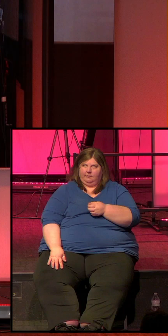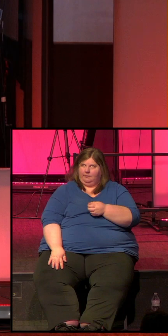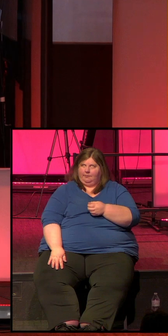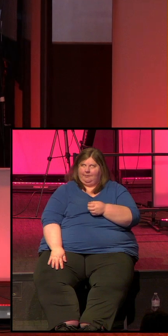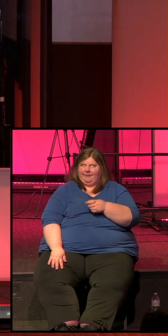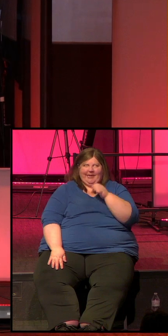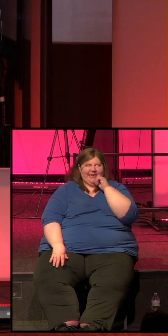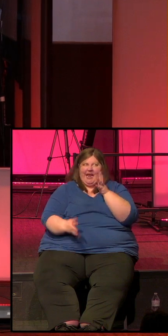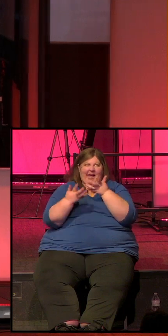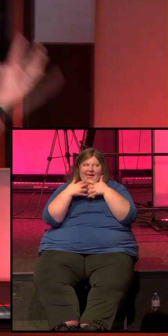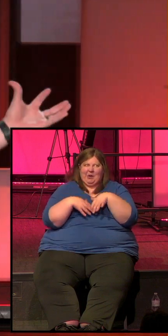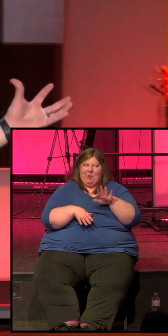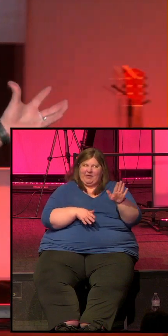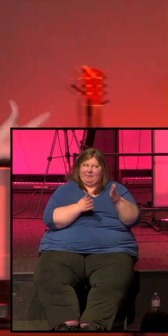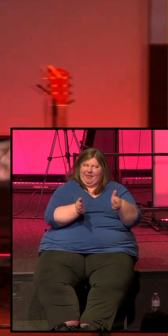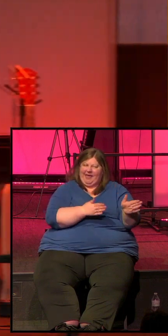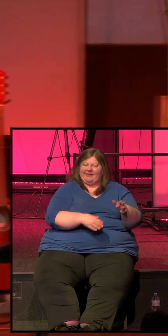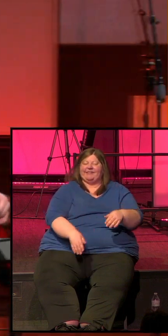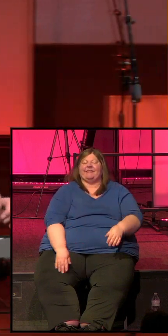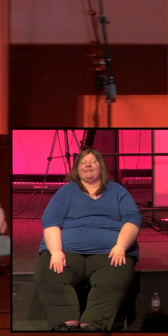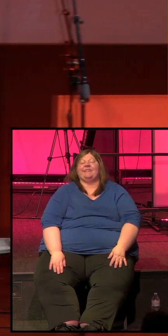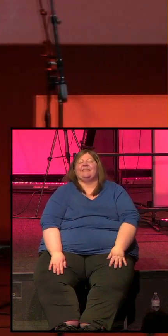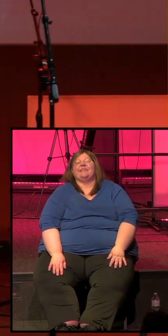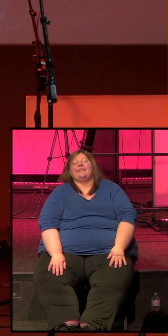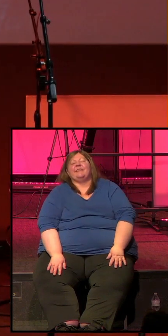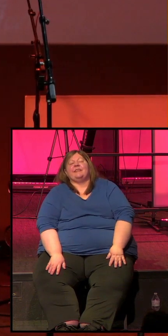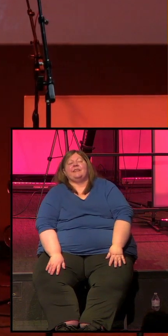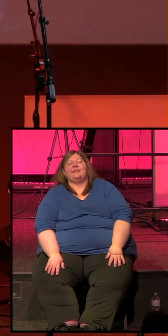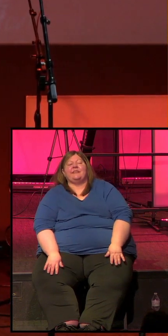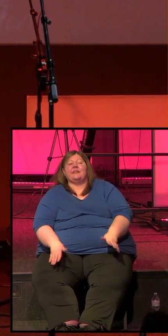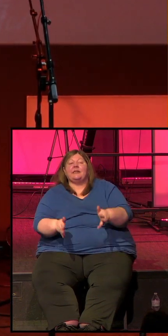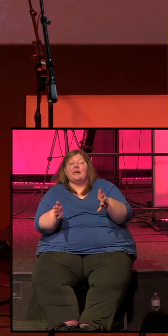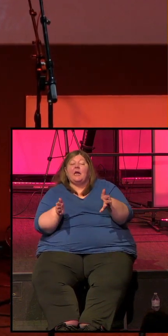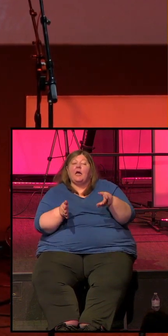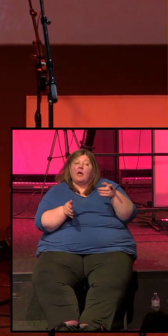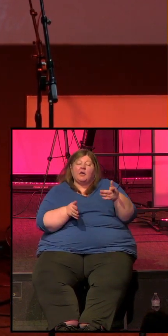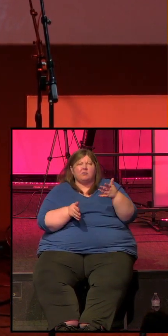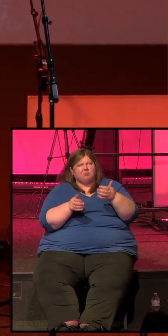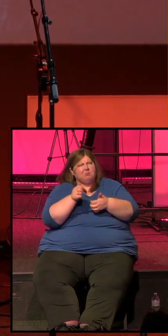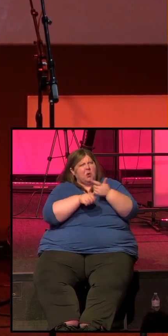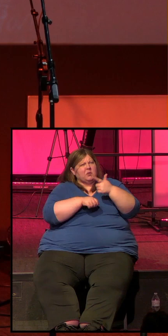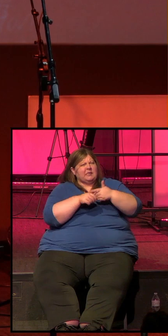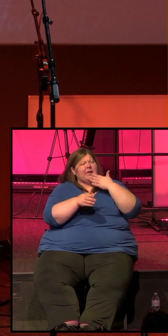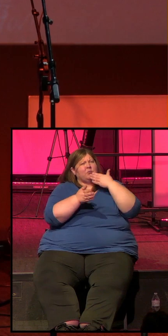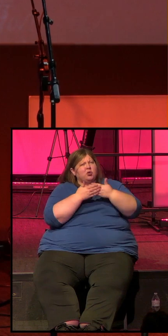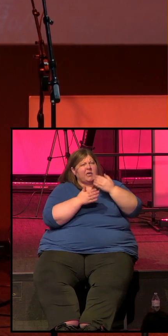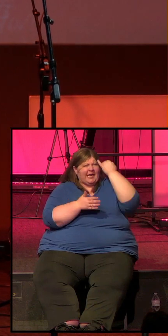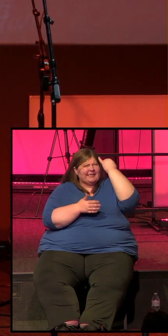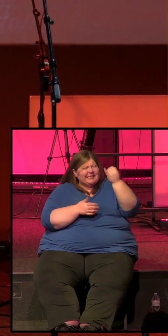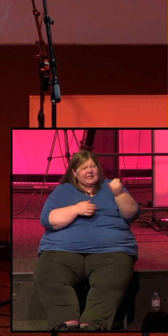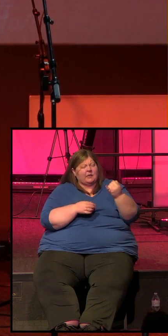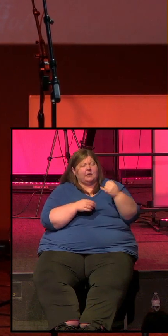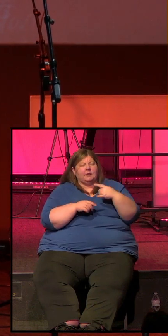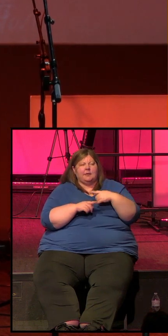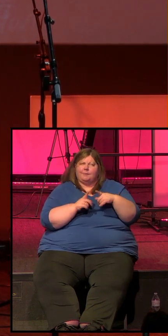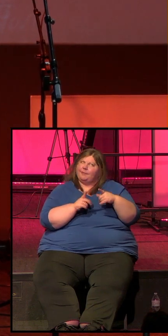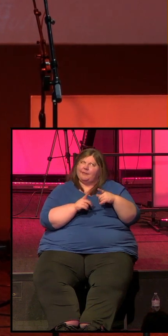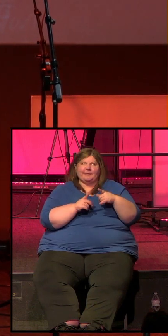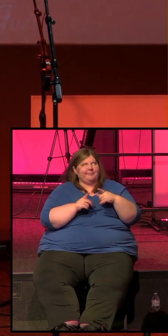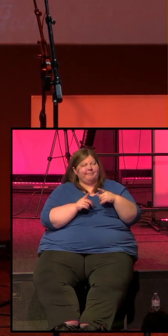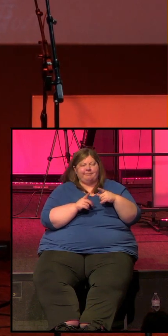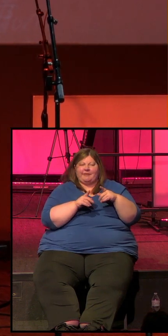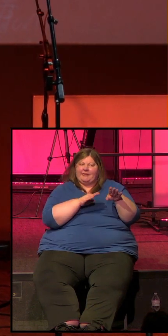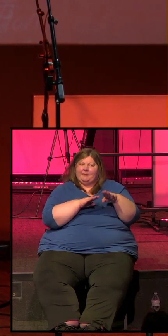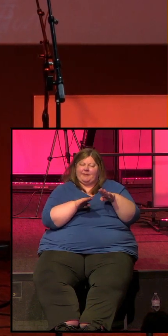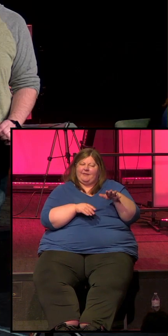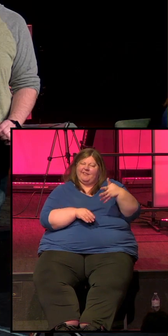way he planned. So this is what we're working on, right? His intentions are usually good. But his